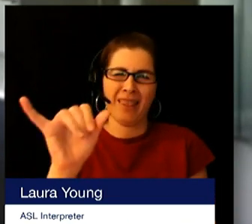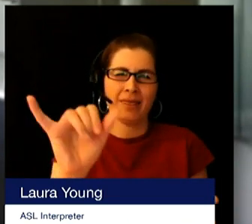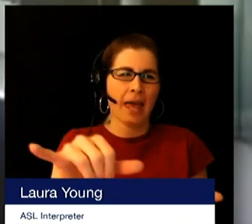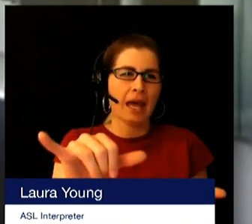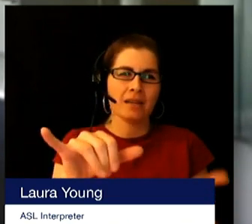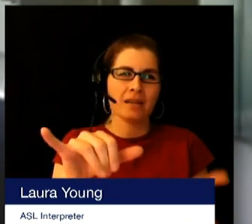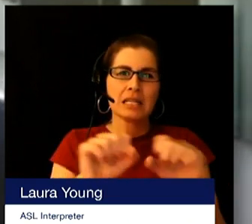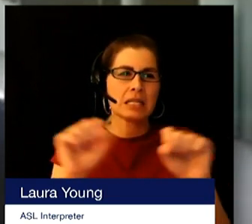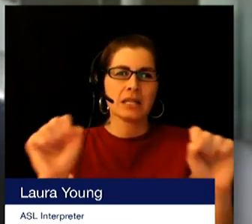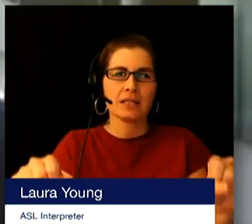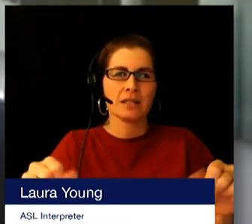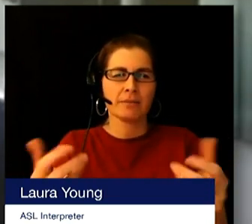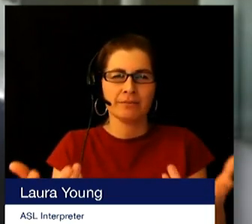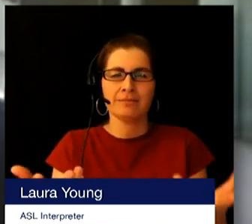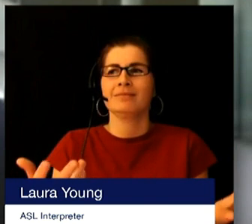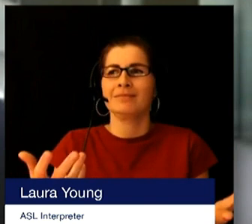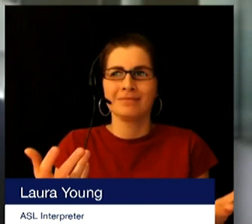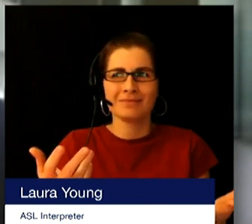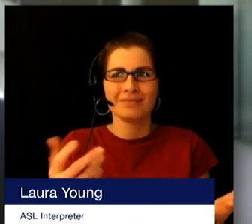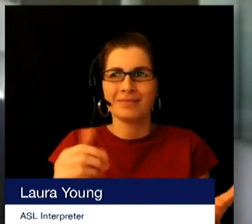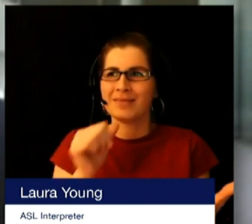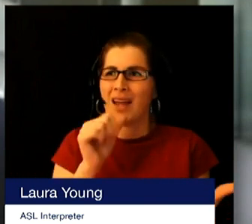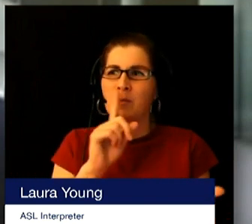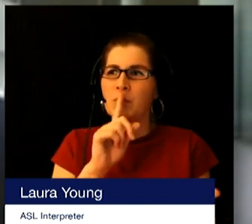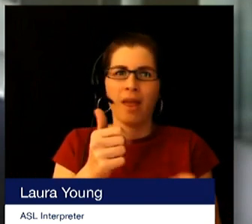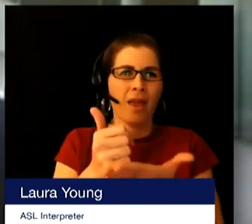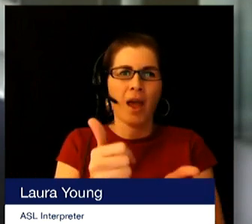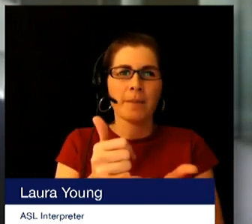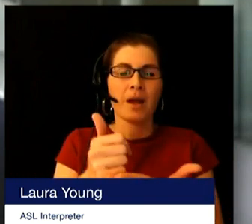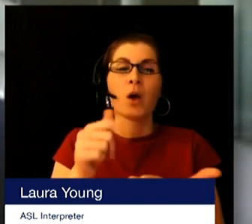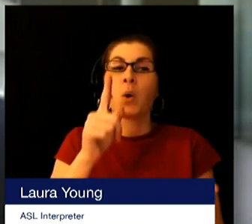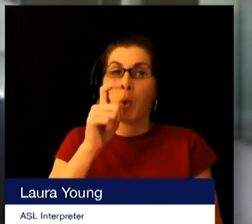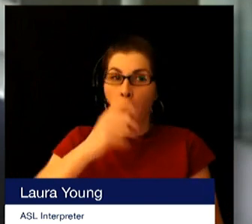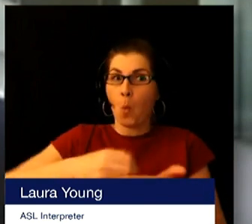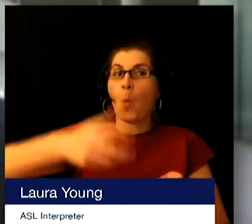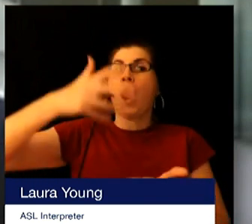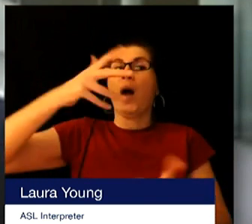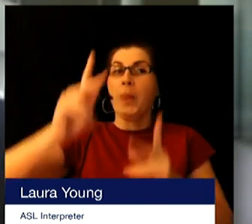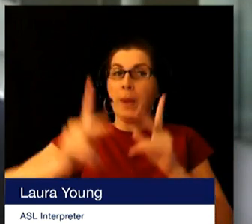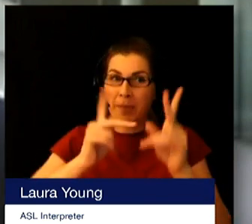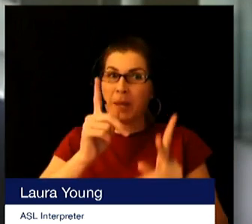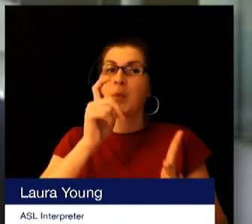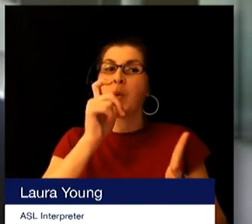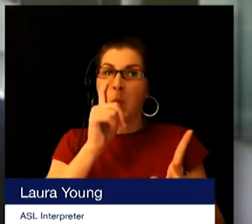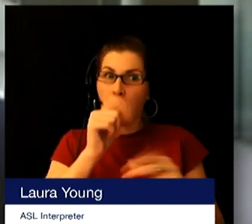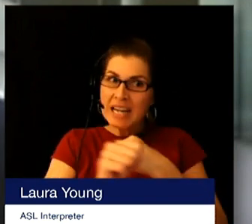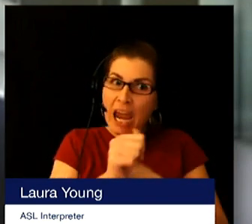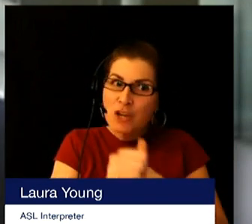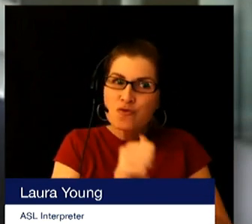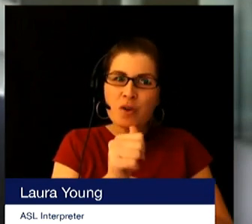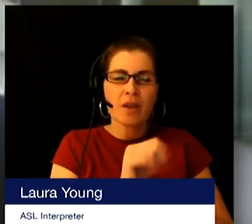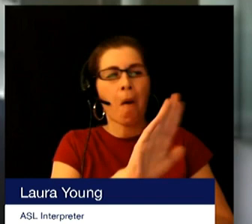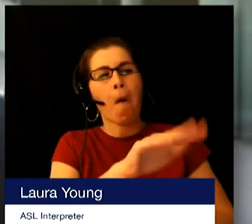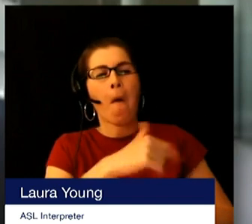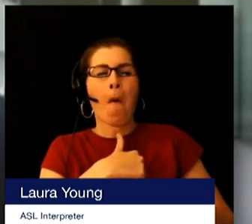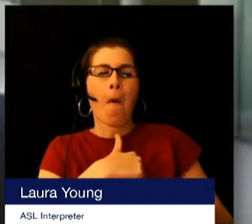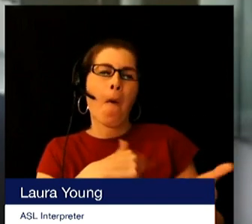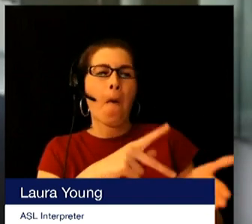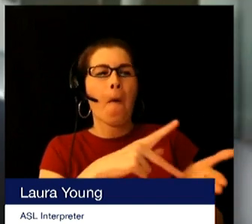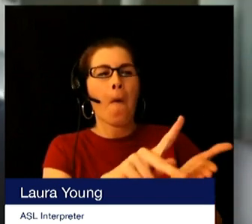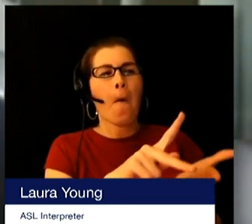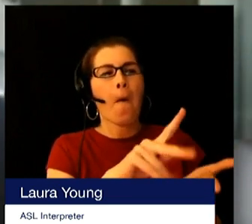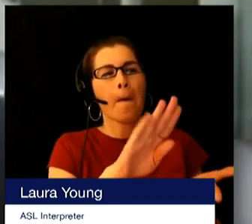actually undermines public safety by allowing wealthy people who are dangerous to buy their freedom, and a system